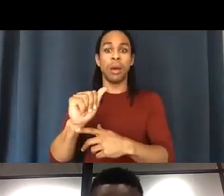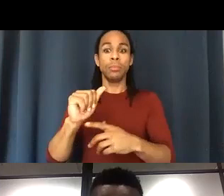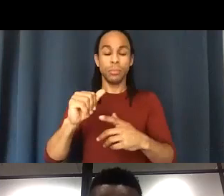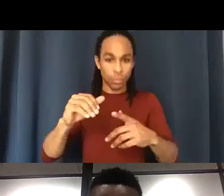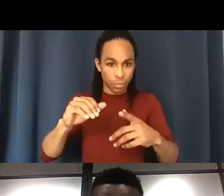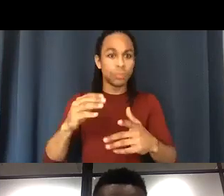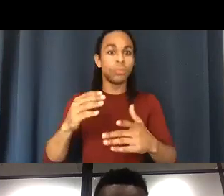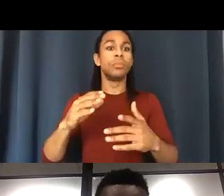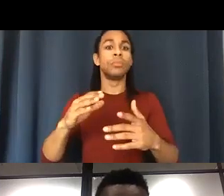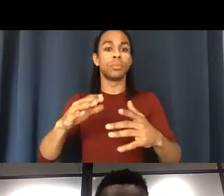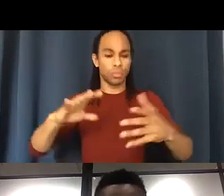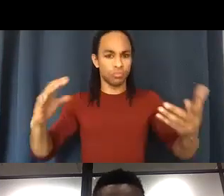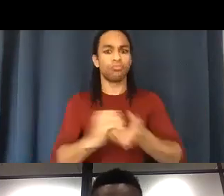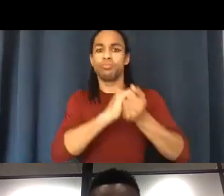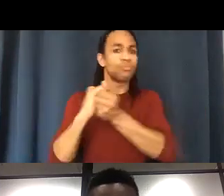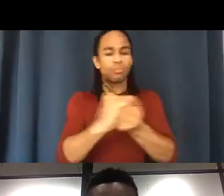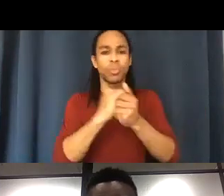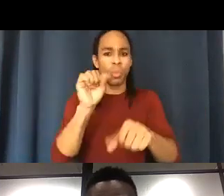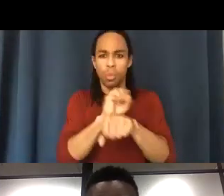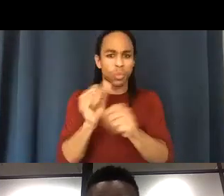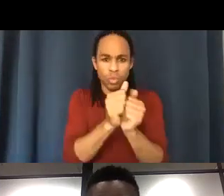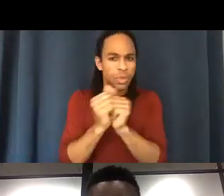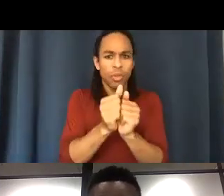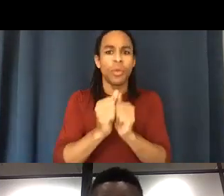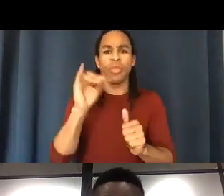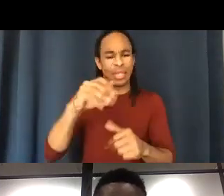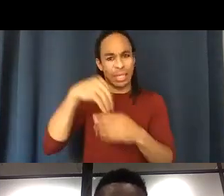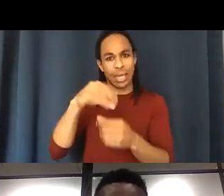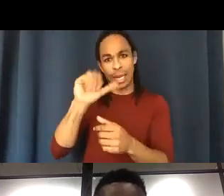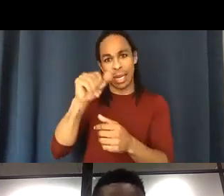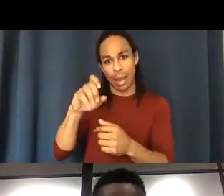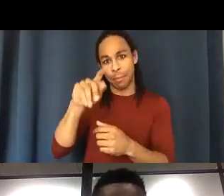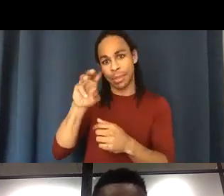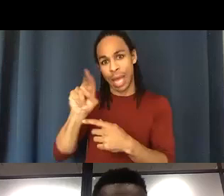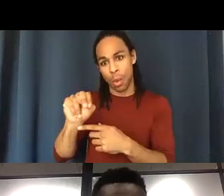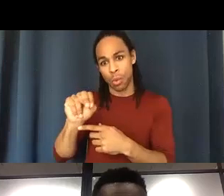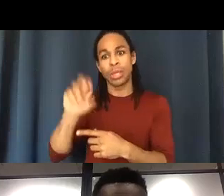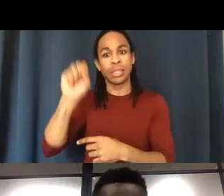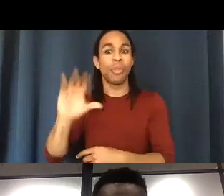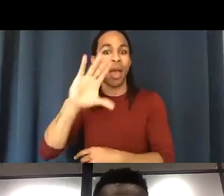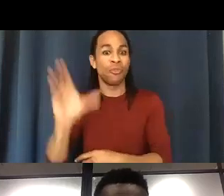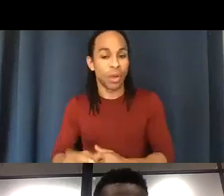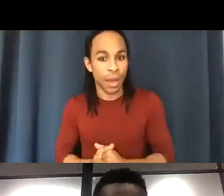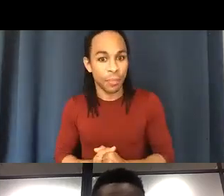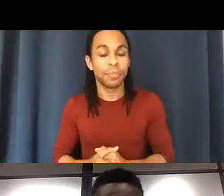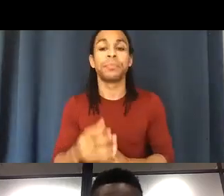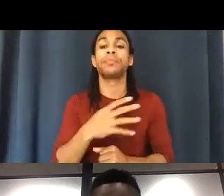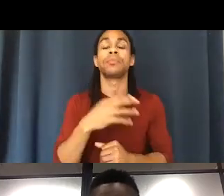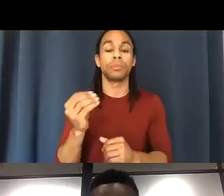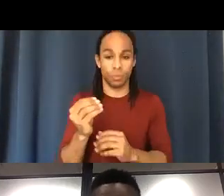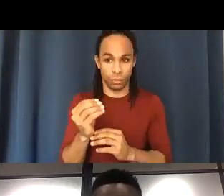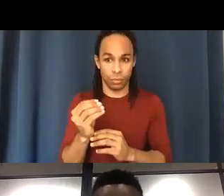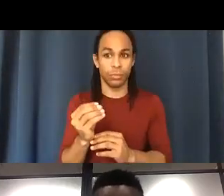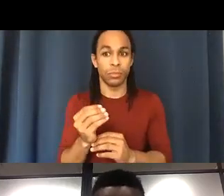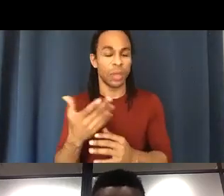Together, operating within the city of Cape Town in South Africa. Also the General Secretary of a social movement called the